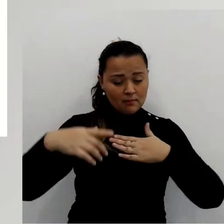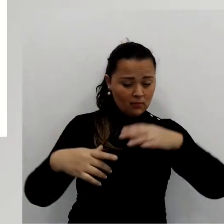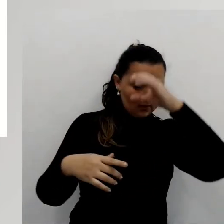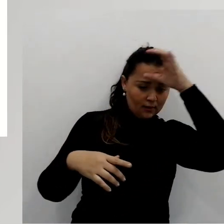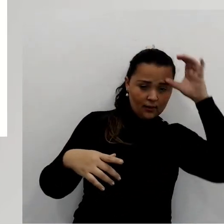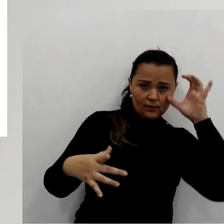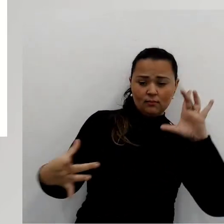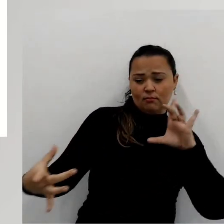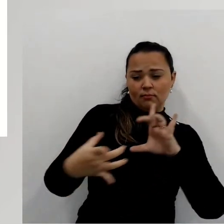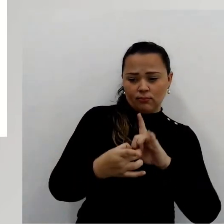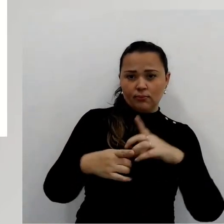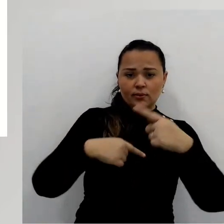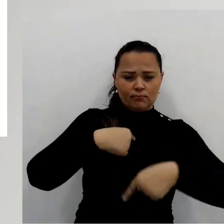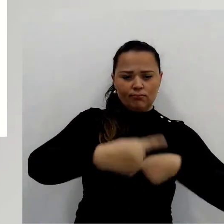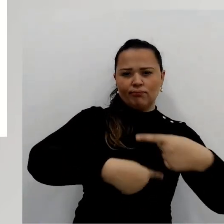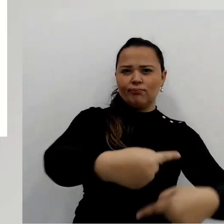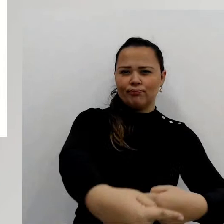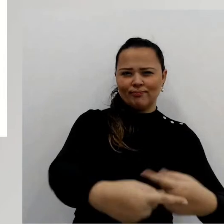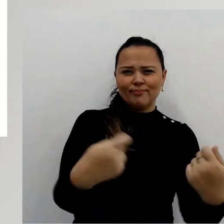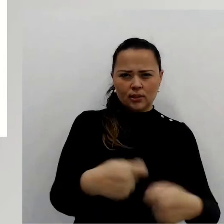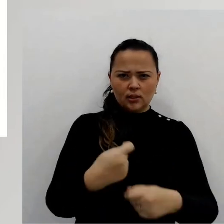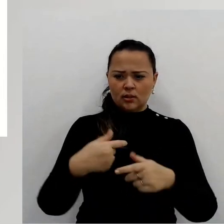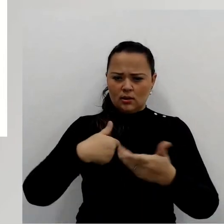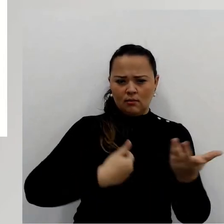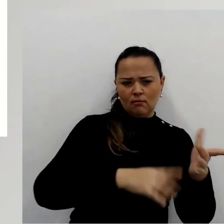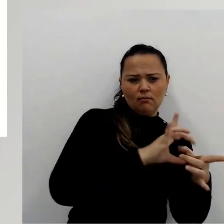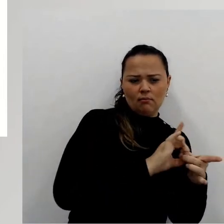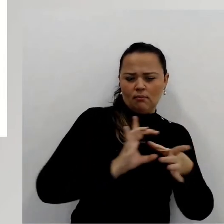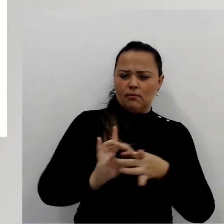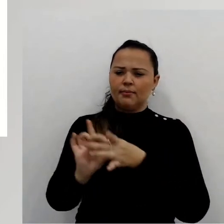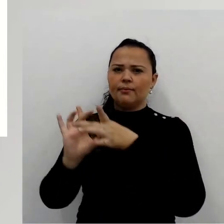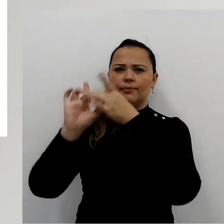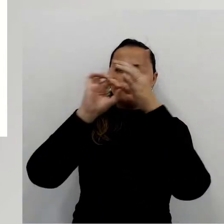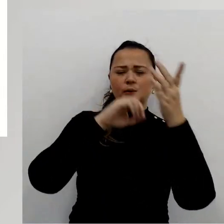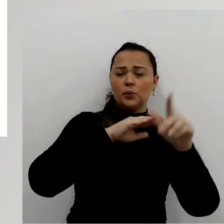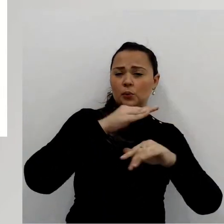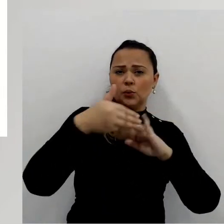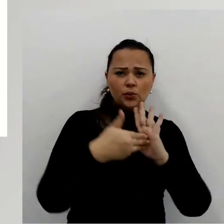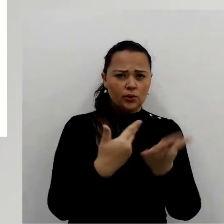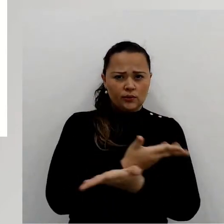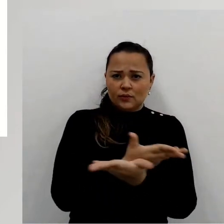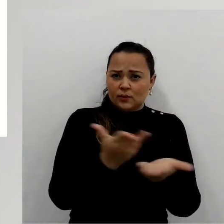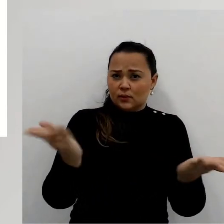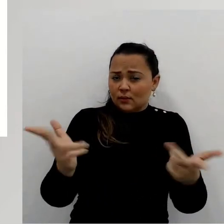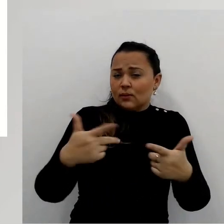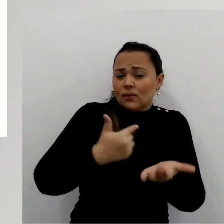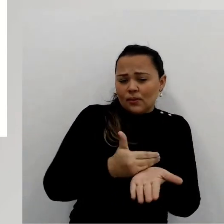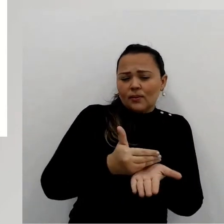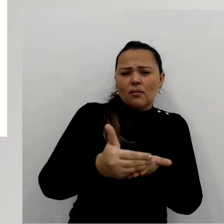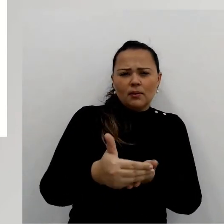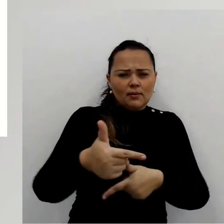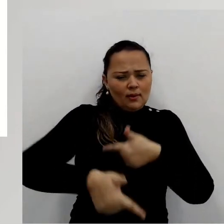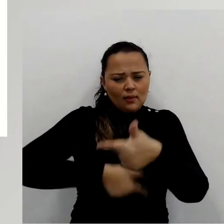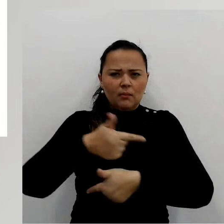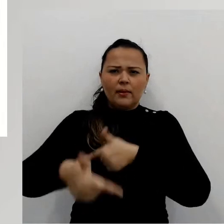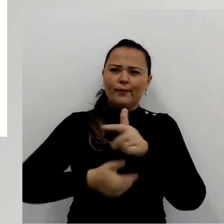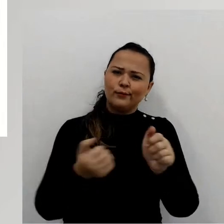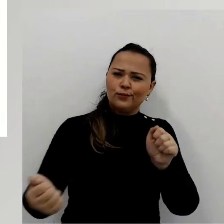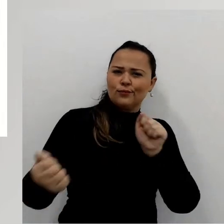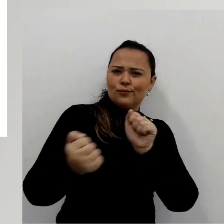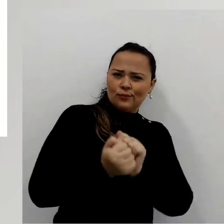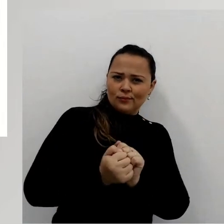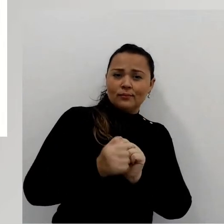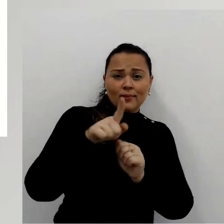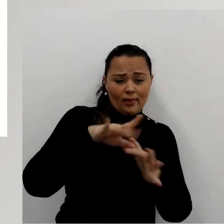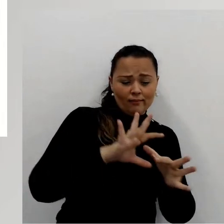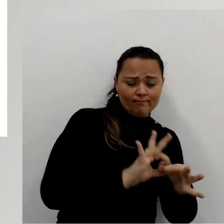and all of you begin to work together. That's a supply chain. And increasingly, that all has to